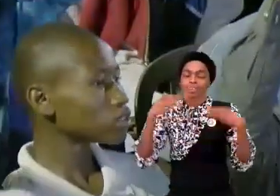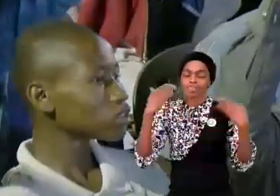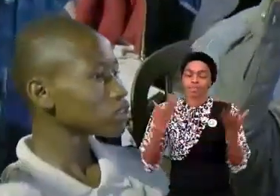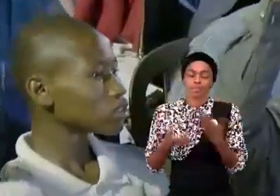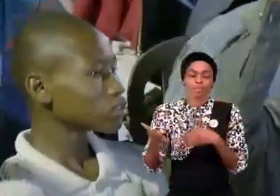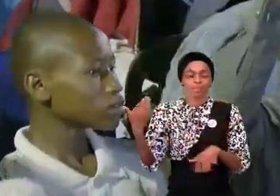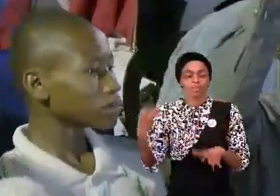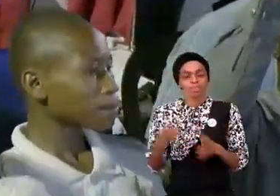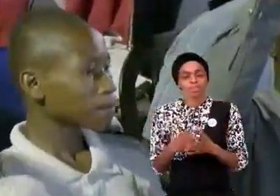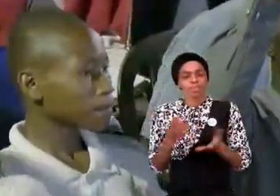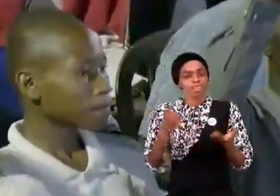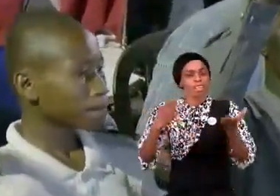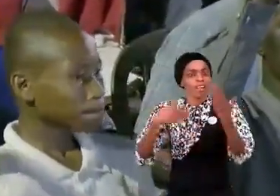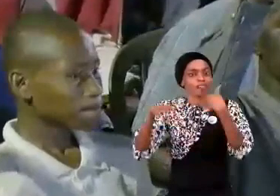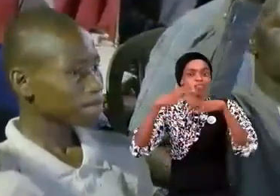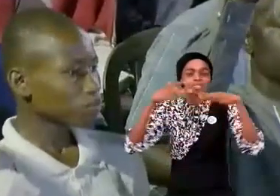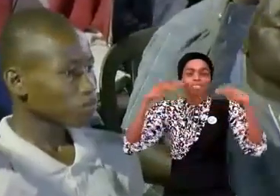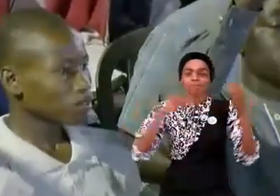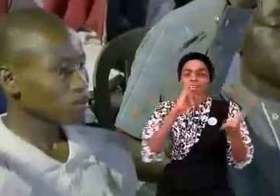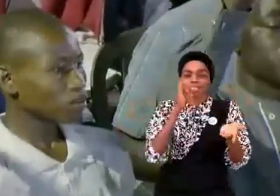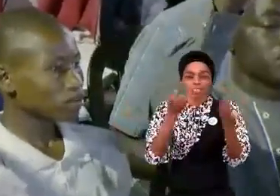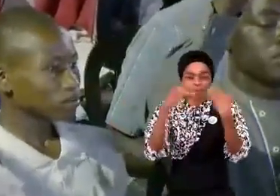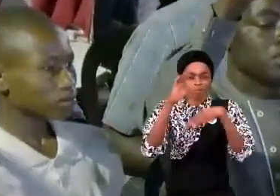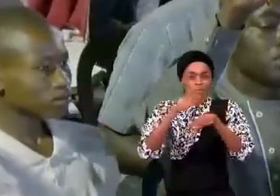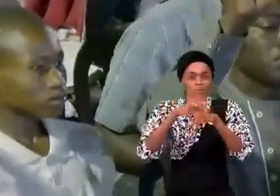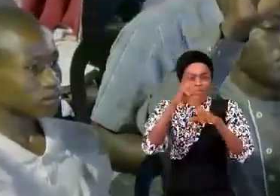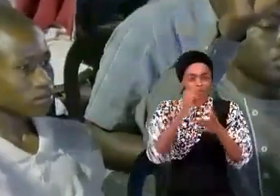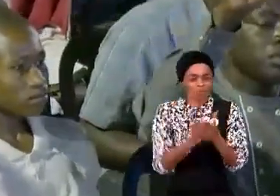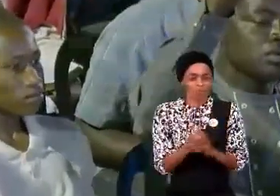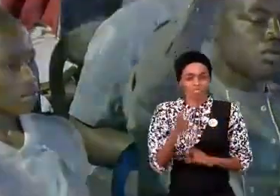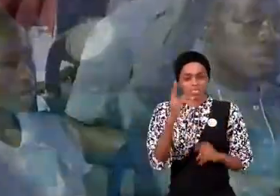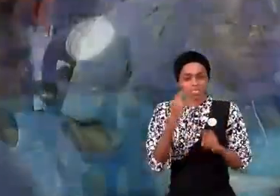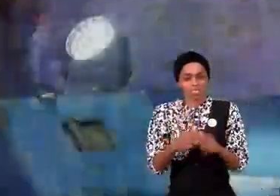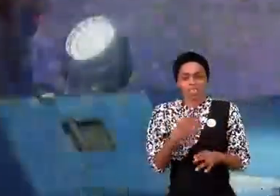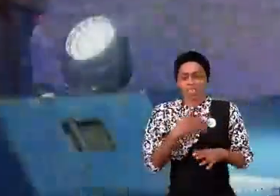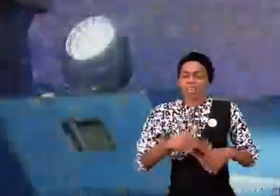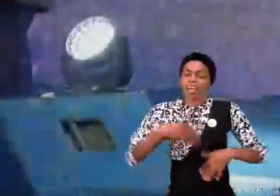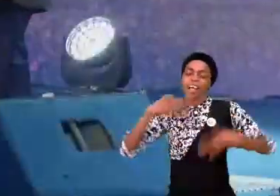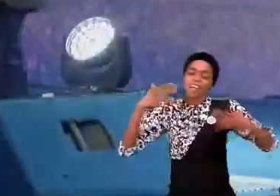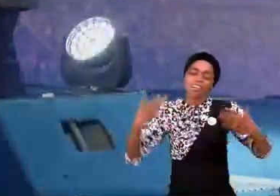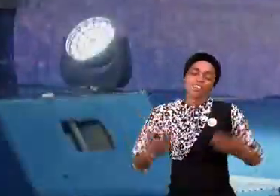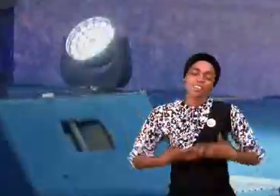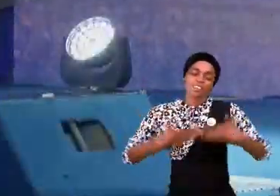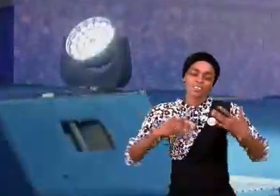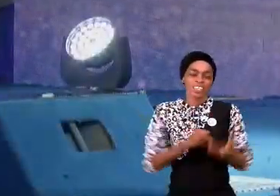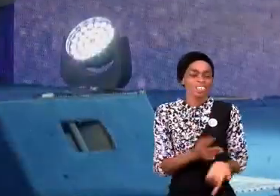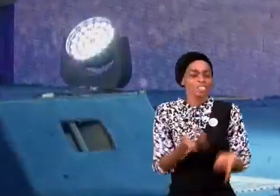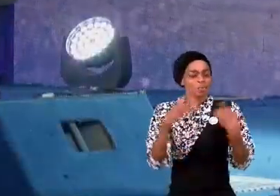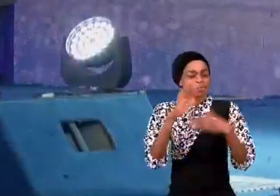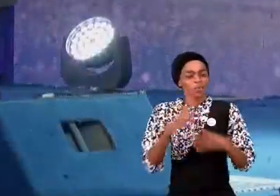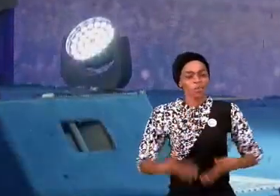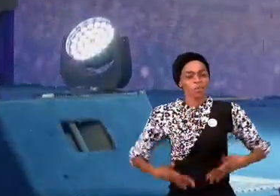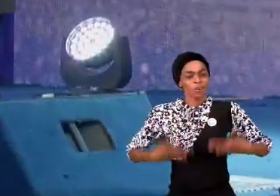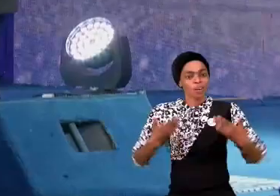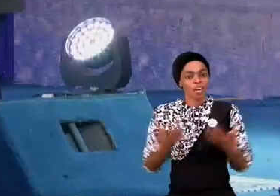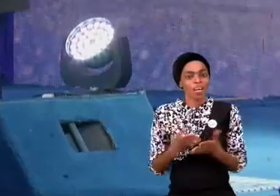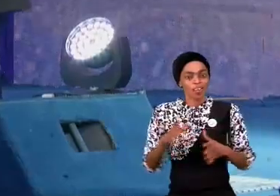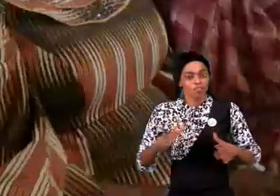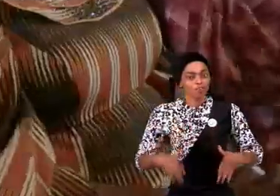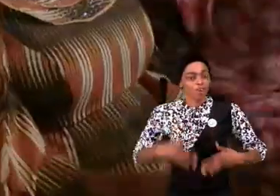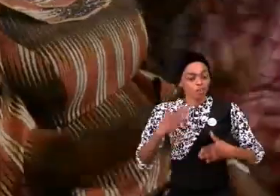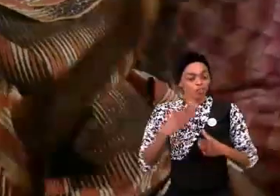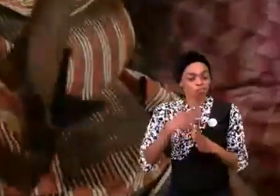joy is coming in your life. Life will be totally different from tonight in